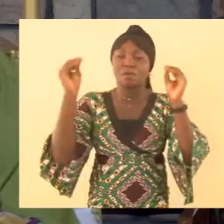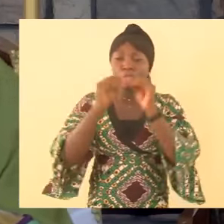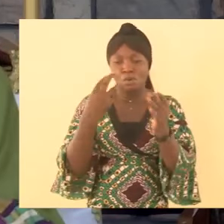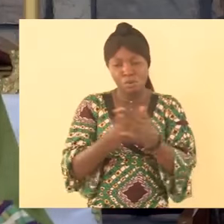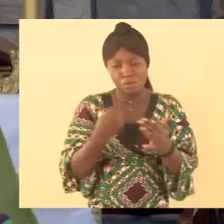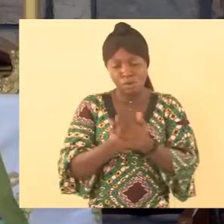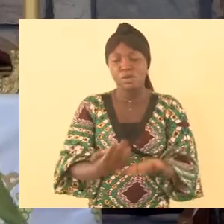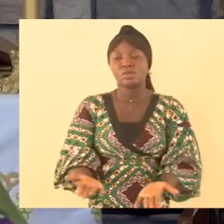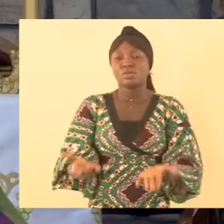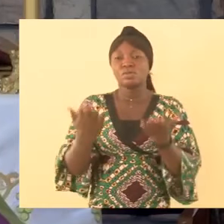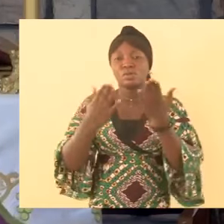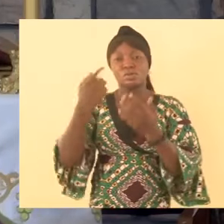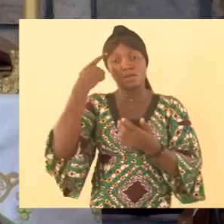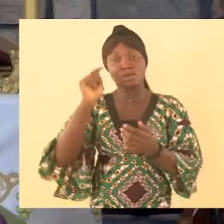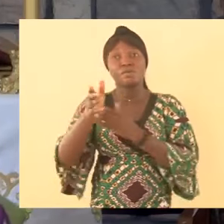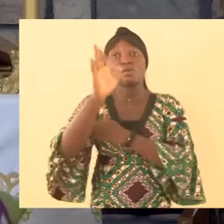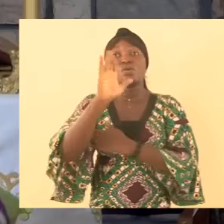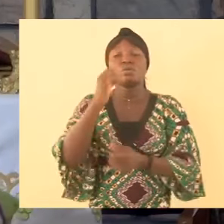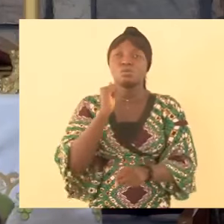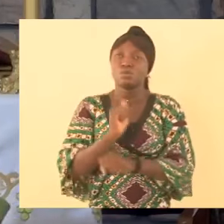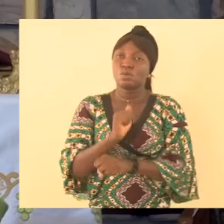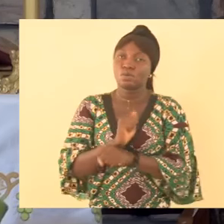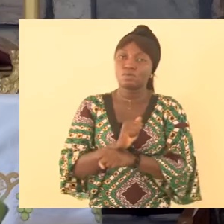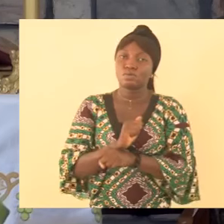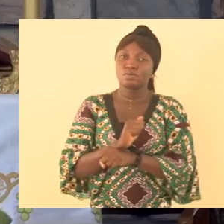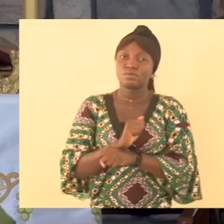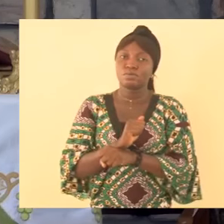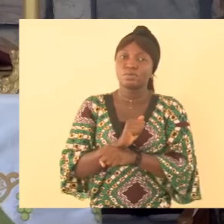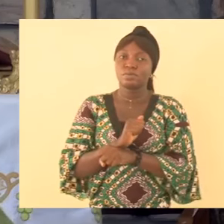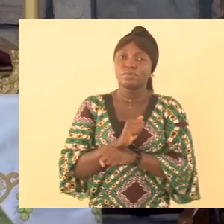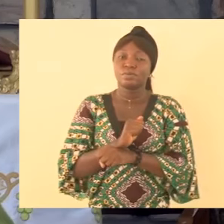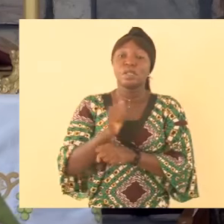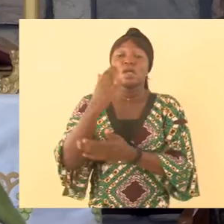more money could be raised for God's work.